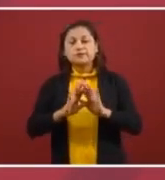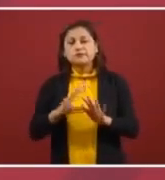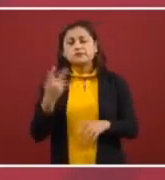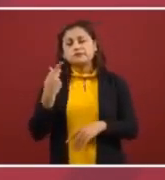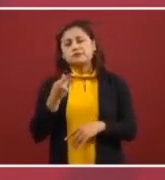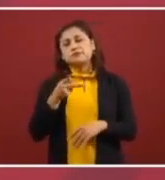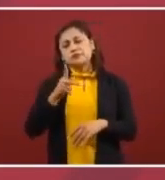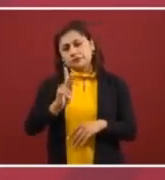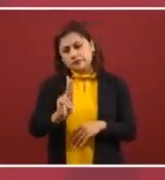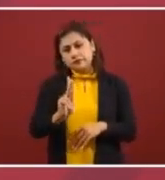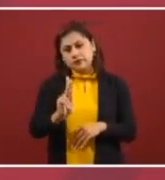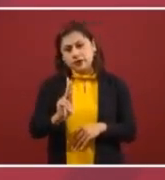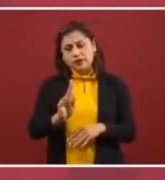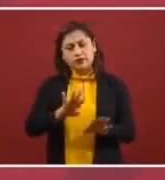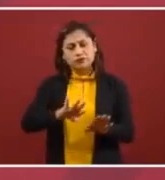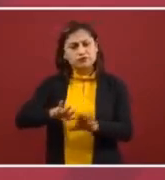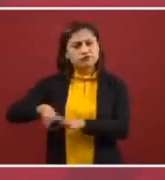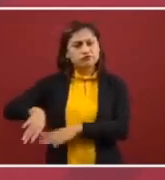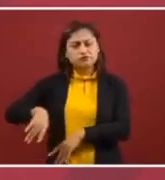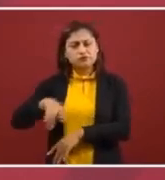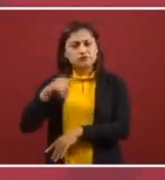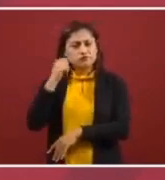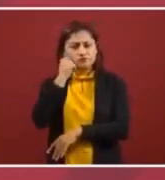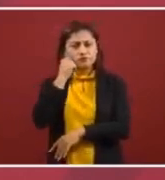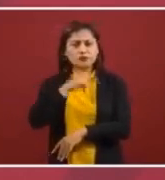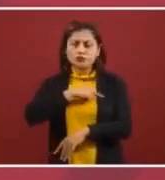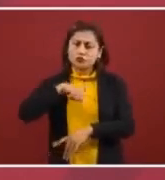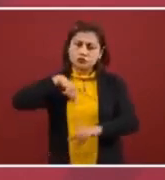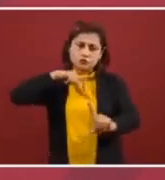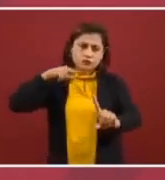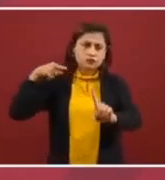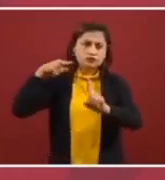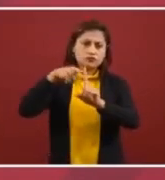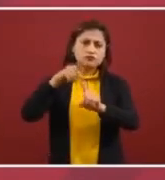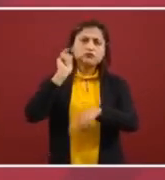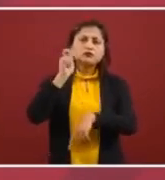But what we want is to end corruption and impunity.